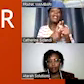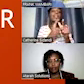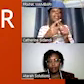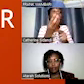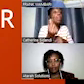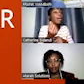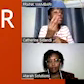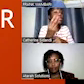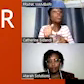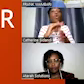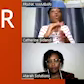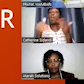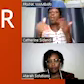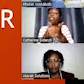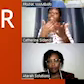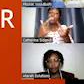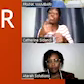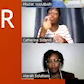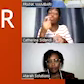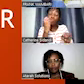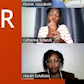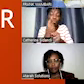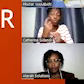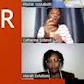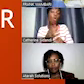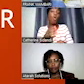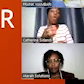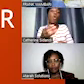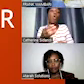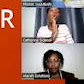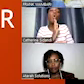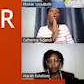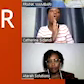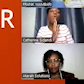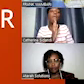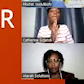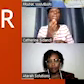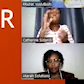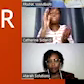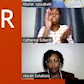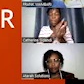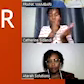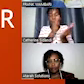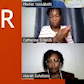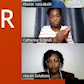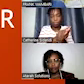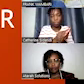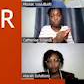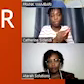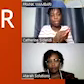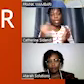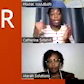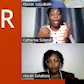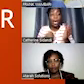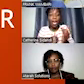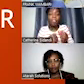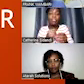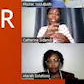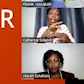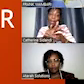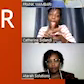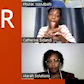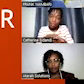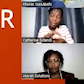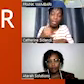you owe the banks. Have you paid your suppliers, or do you have money to pay your suppliers? Do you have money to